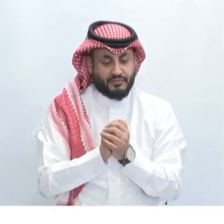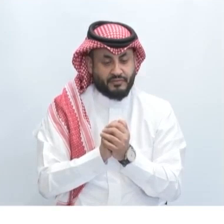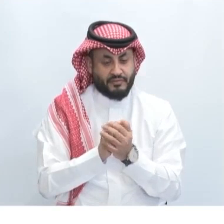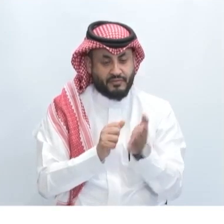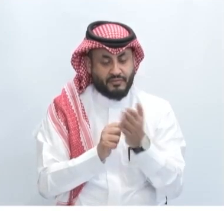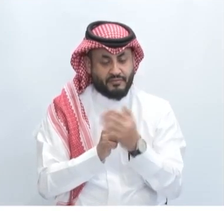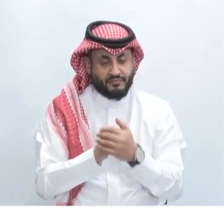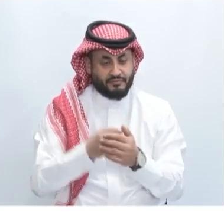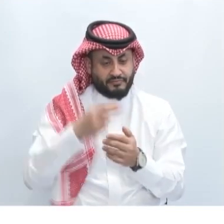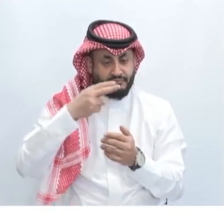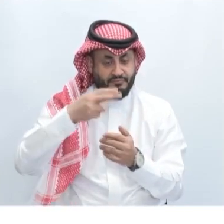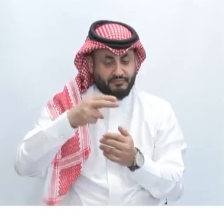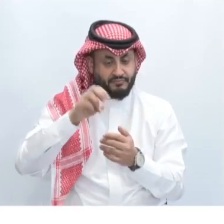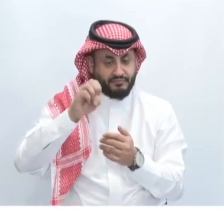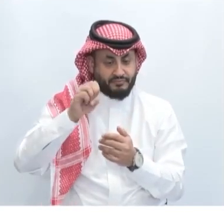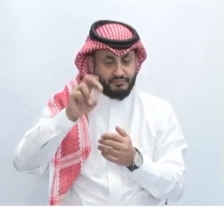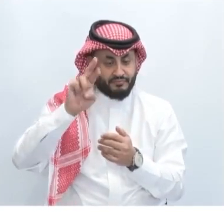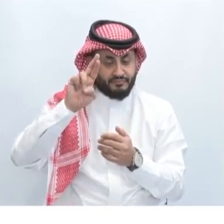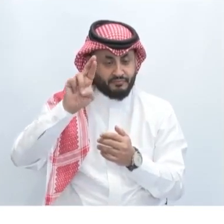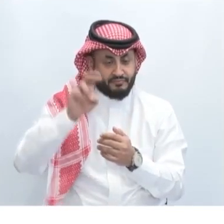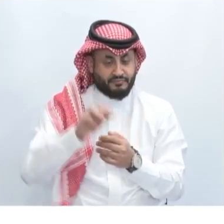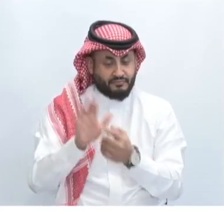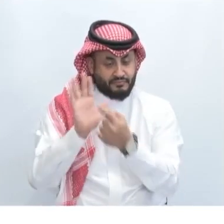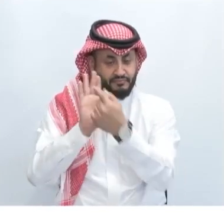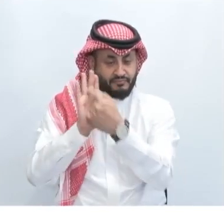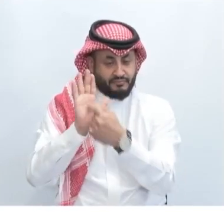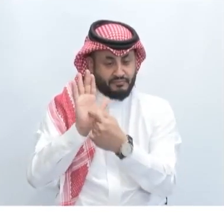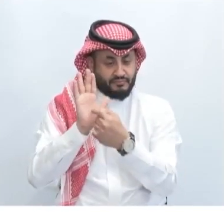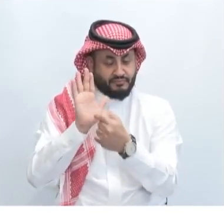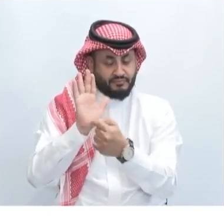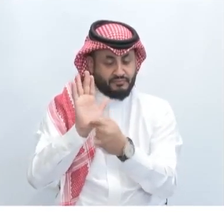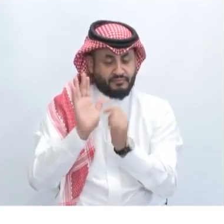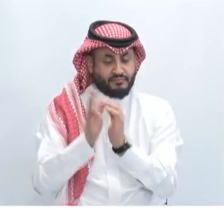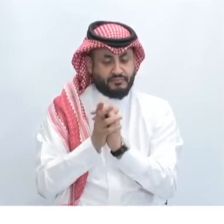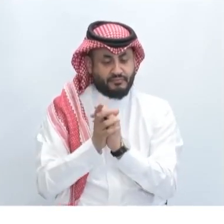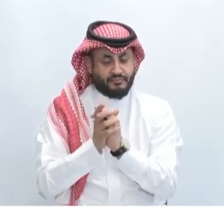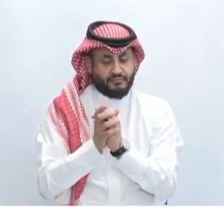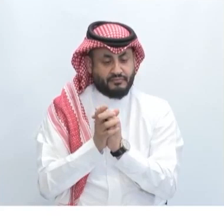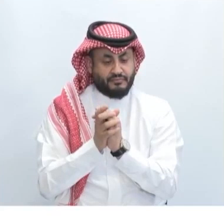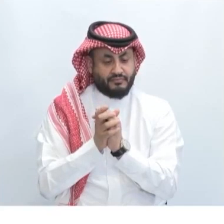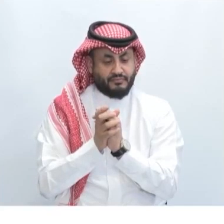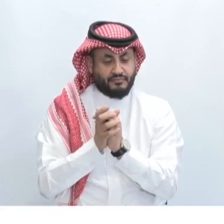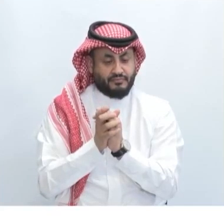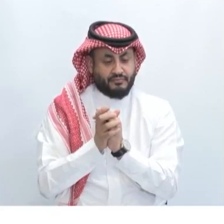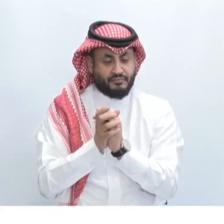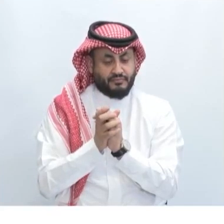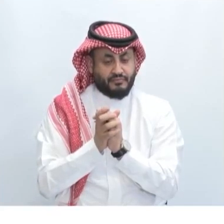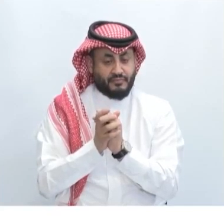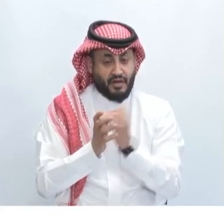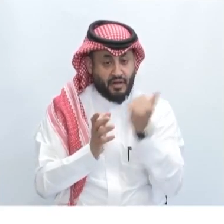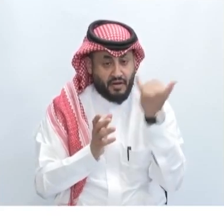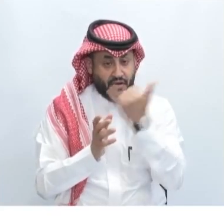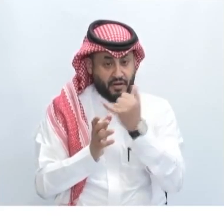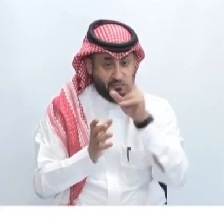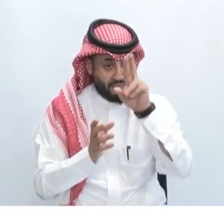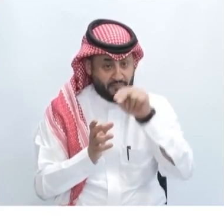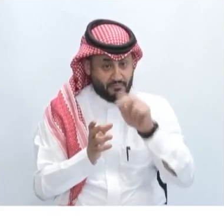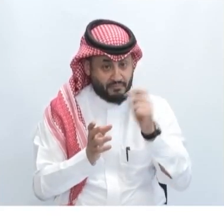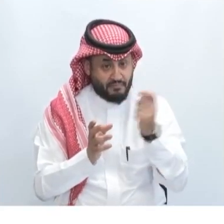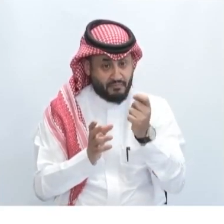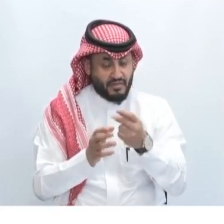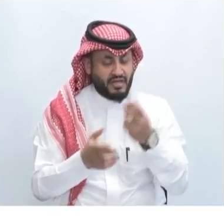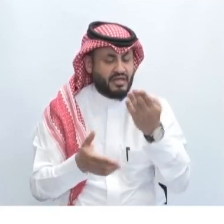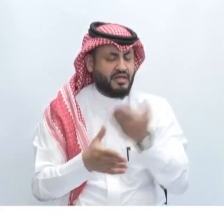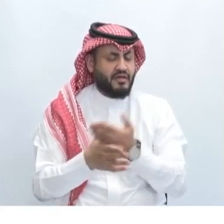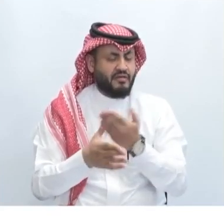Let's go and ask Nora's. So, tracing is very important if we